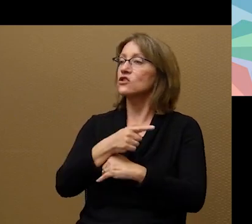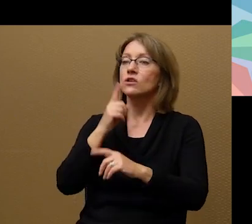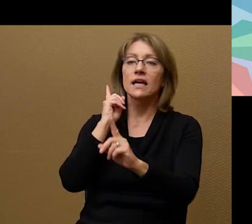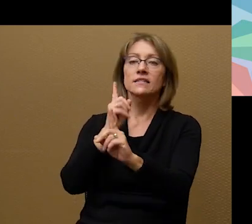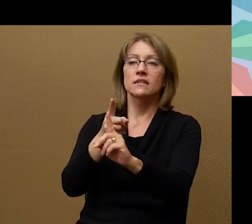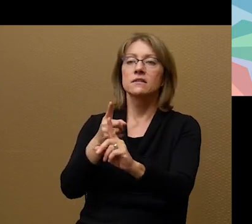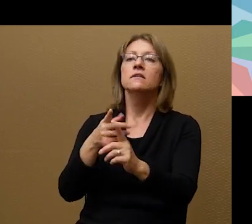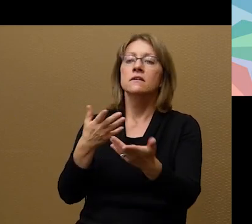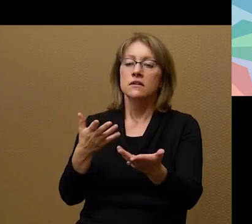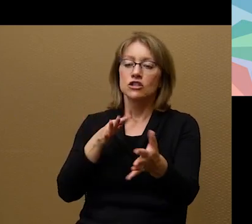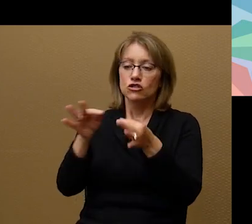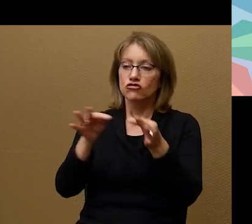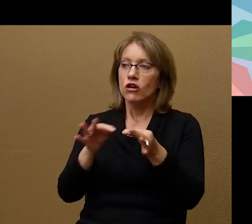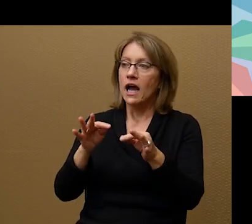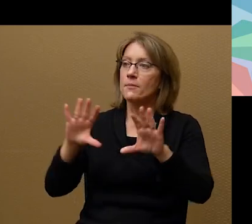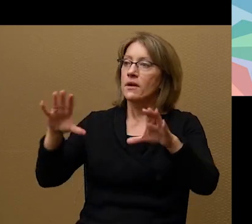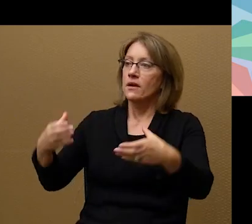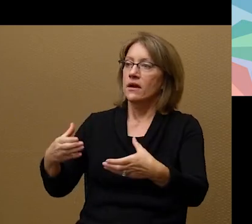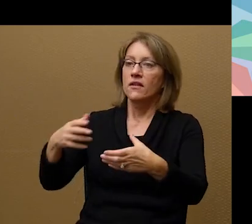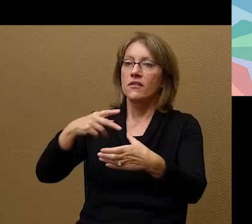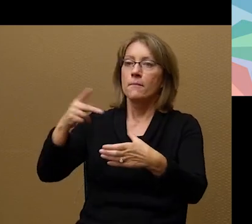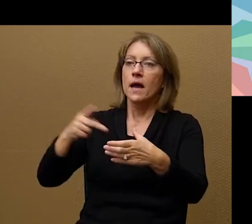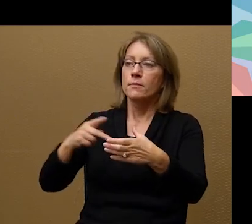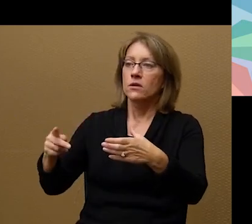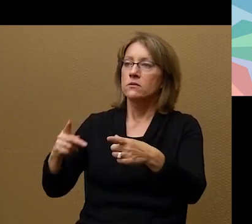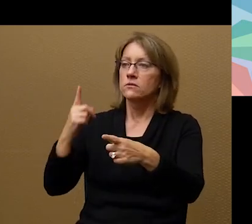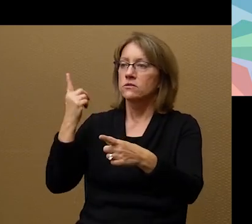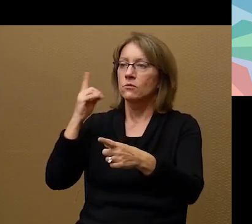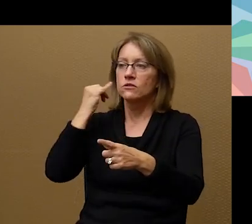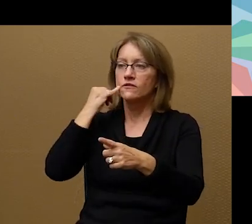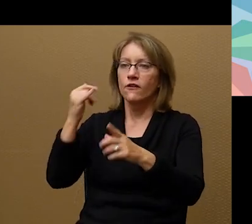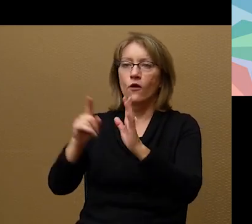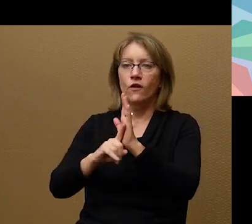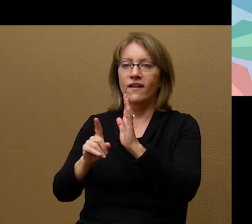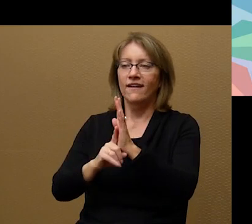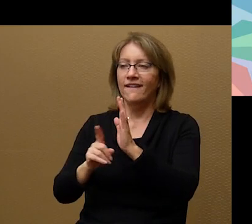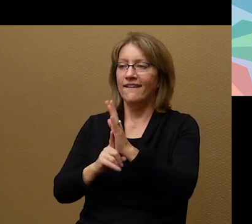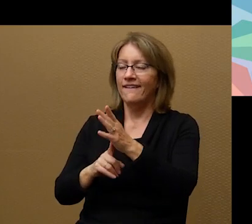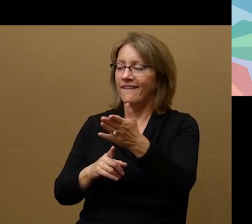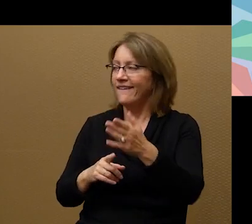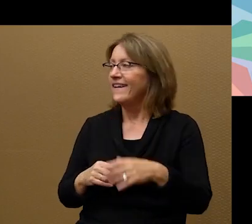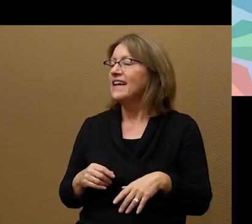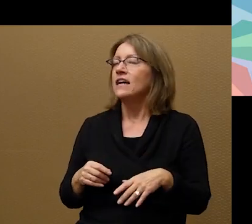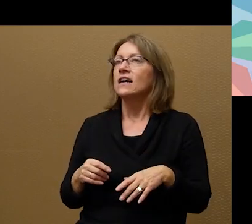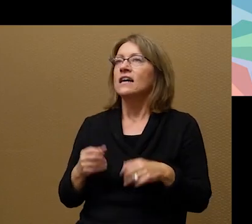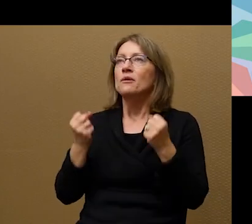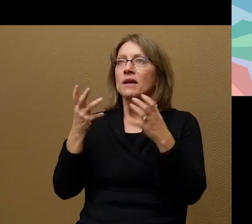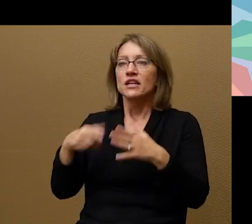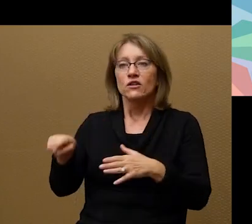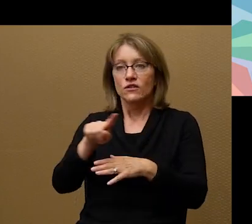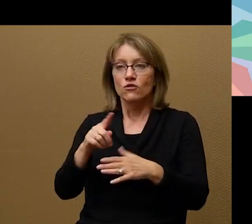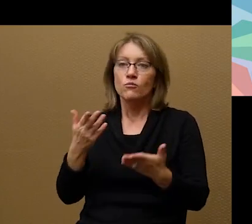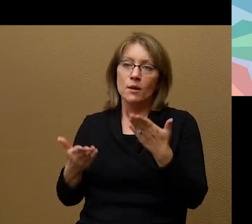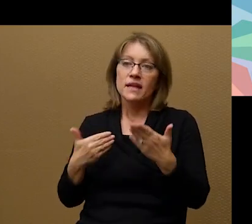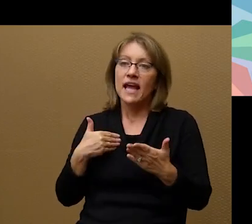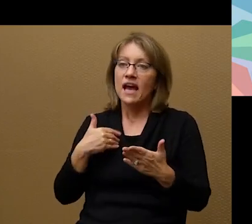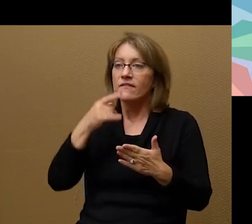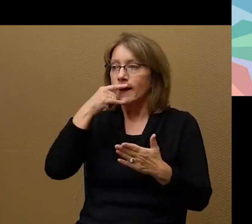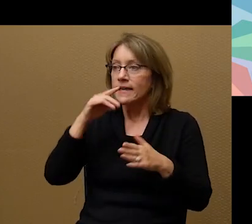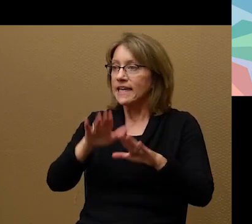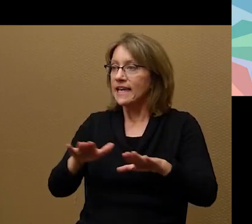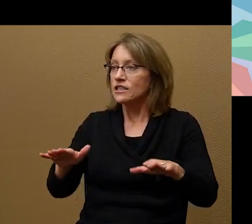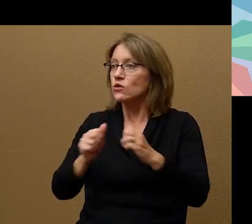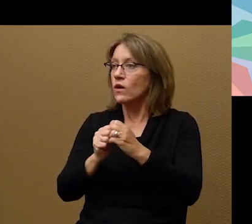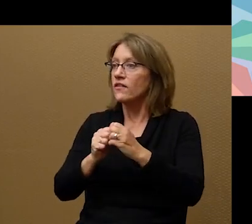them. As many of you probably have kids with multiple needs in your classroom